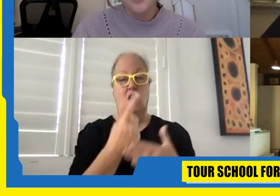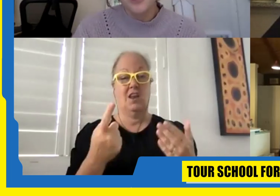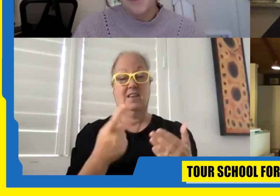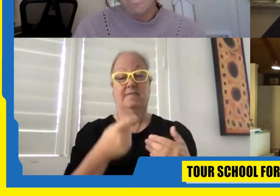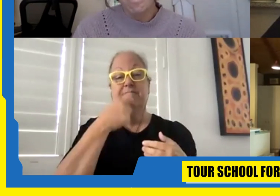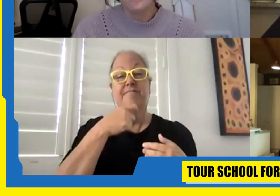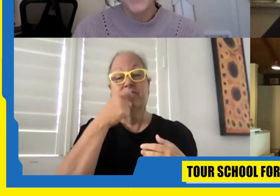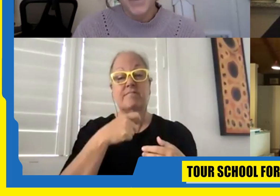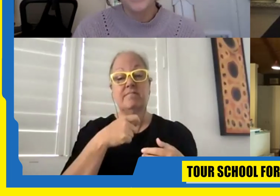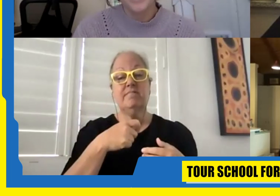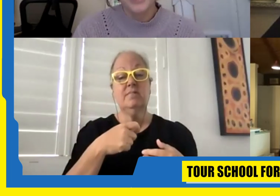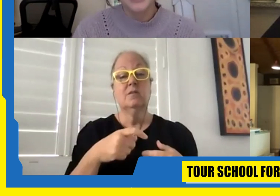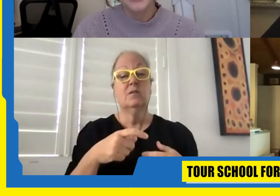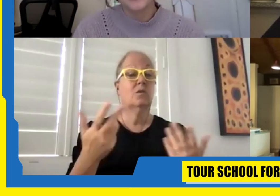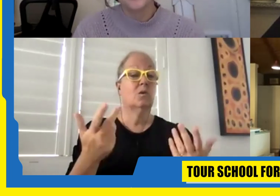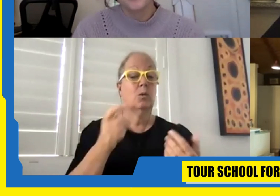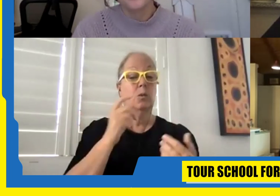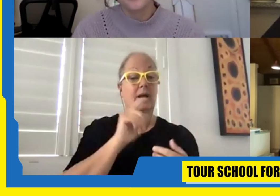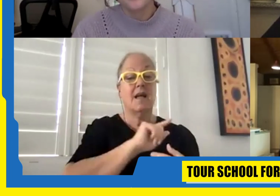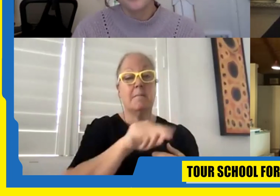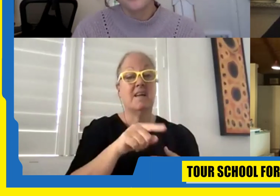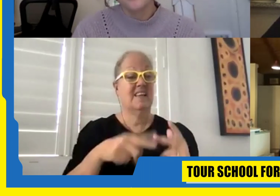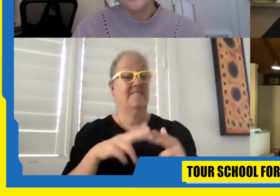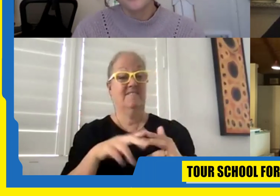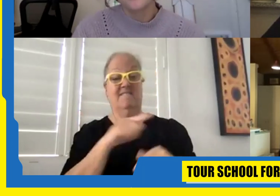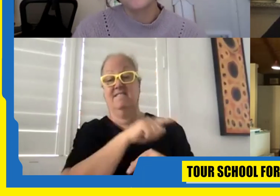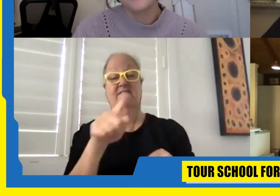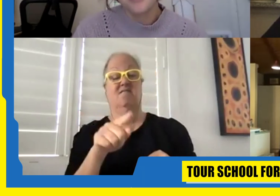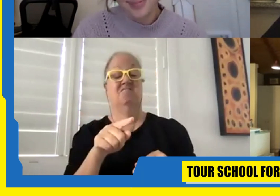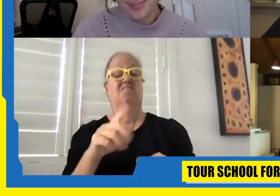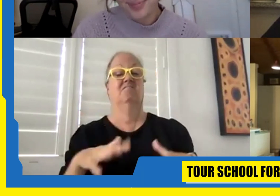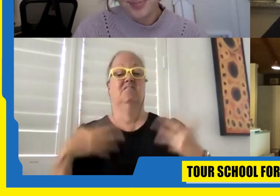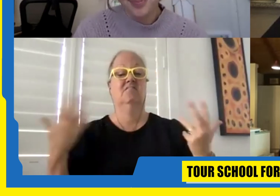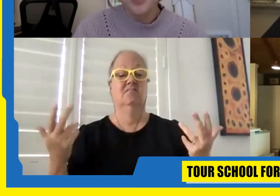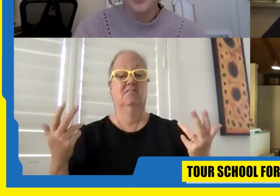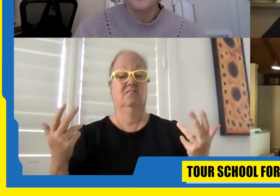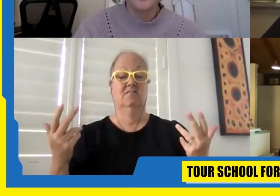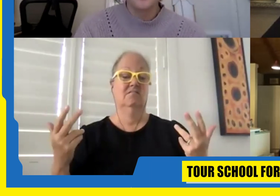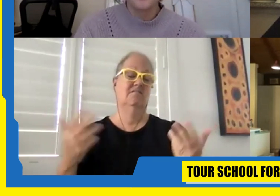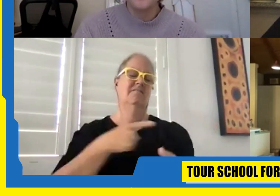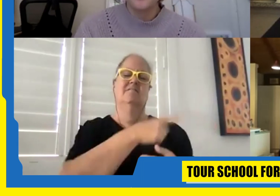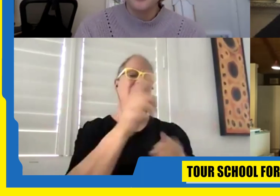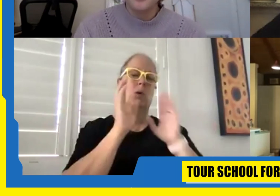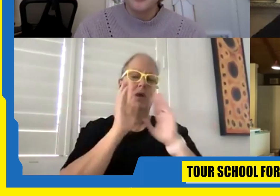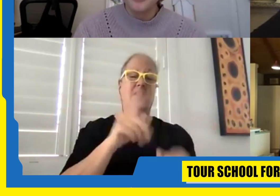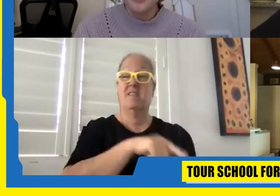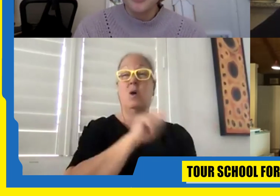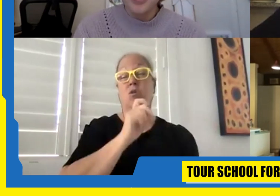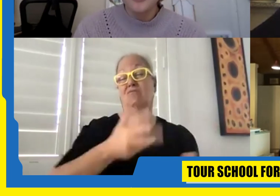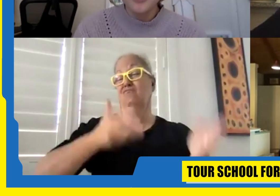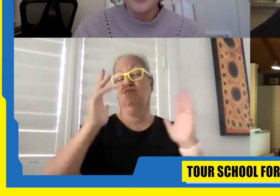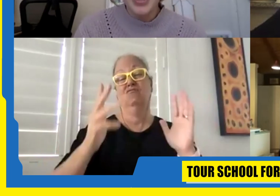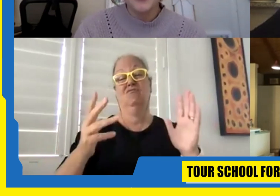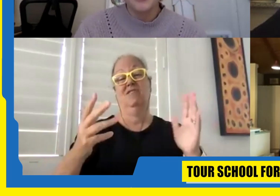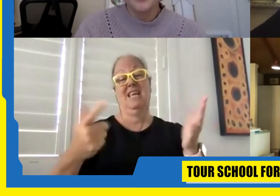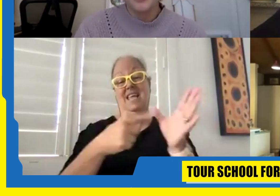people who are going to come anyway, and then if they're not going to come to, they're actually great. They'll come to pretty much anything if